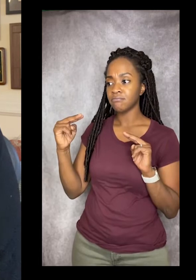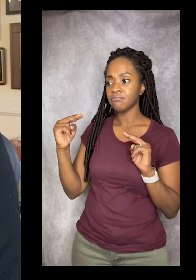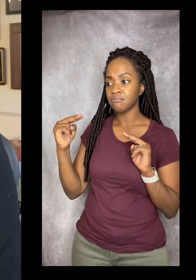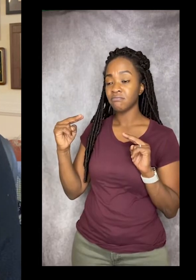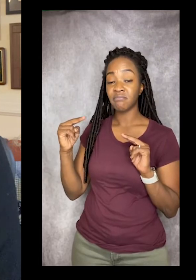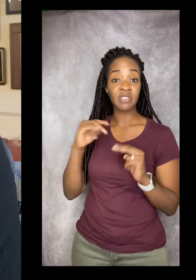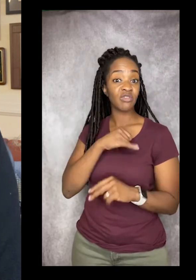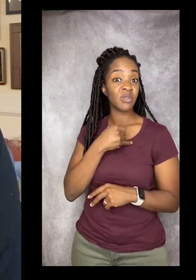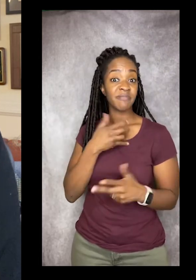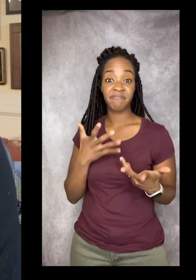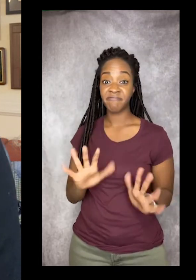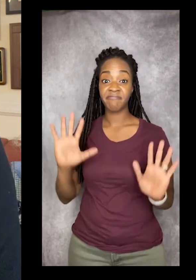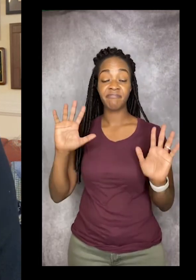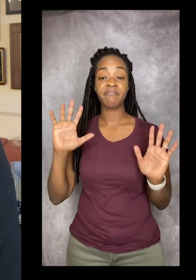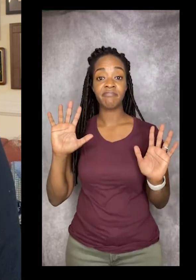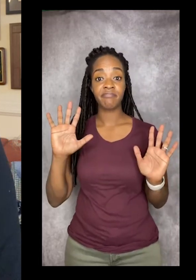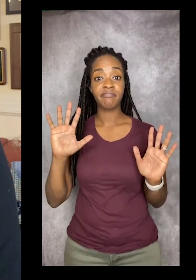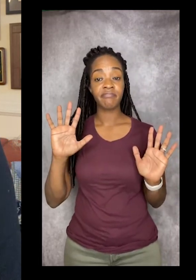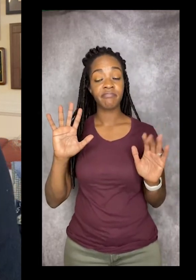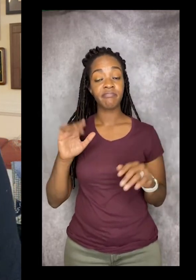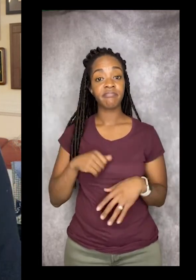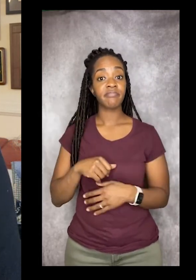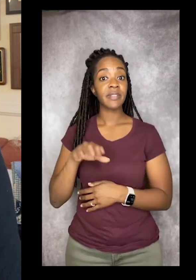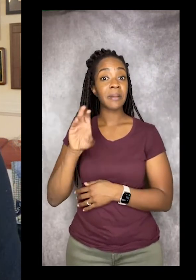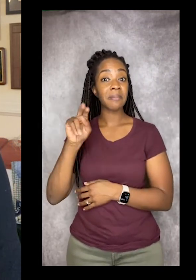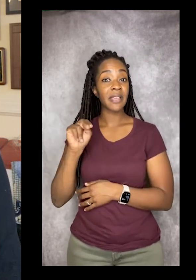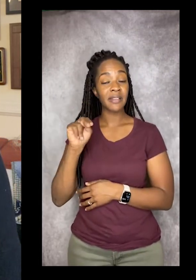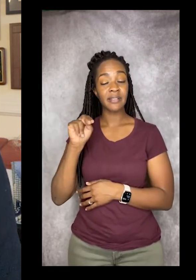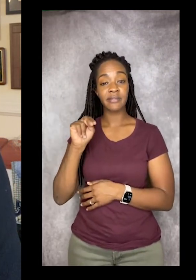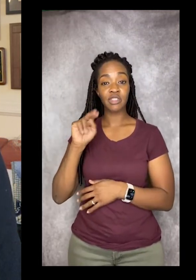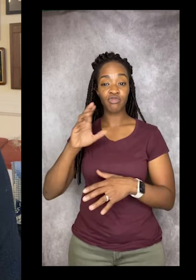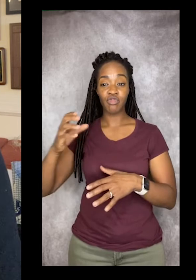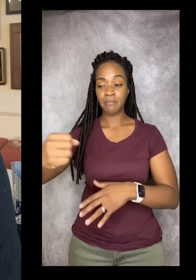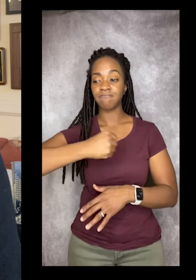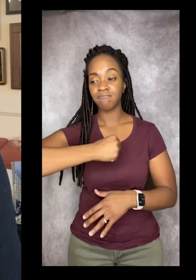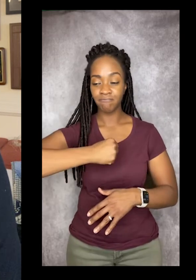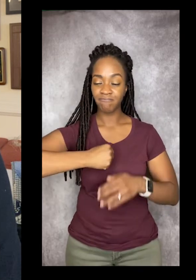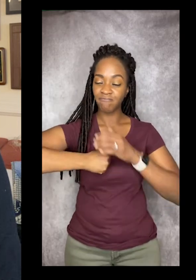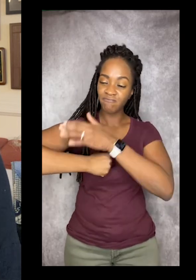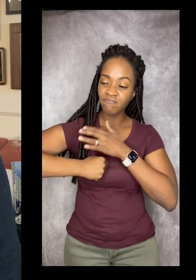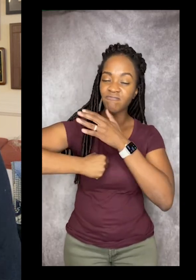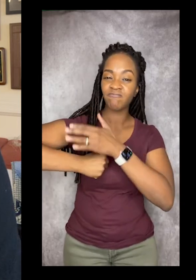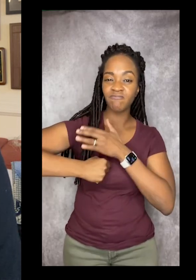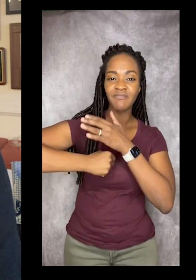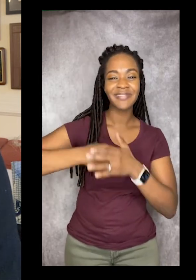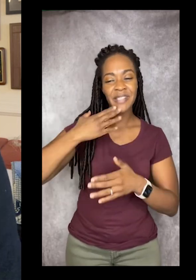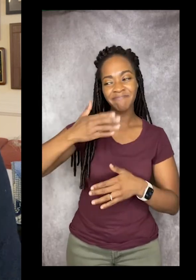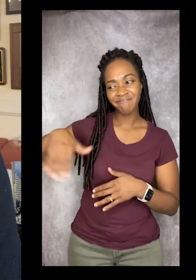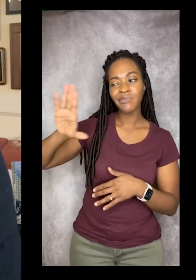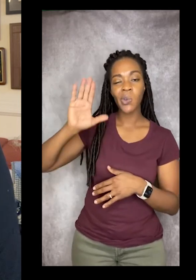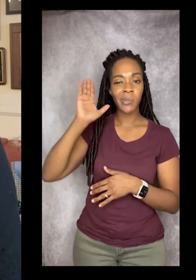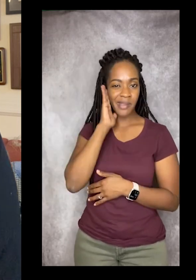had finished. The older boy left it at that. He grabbed Joseph around the neck. He rubbed his head and told him, "Go up to